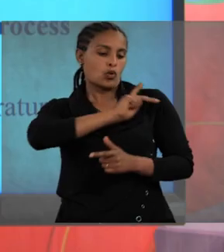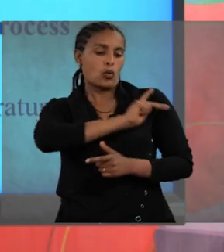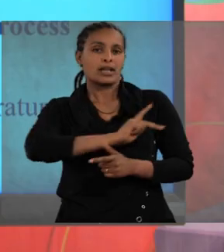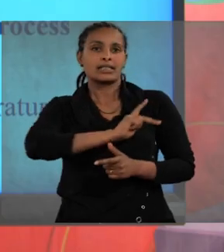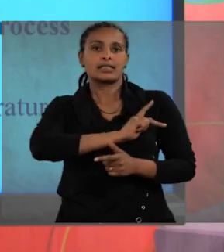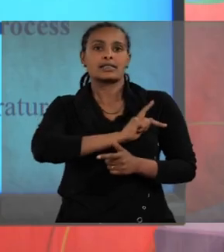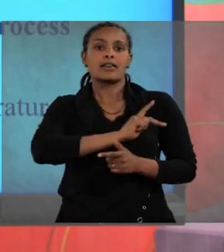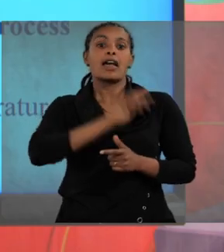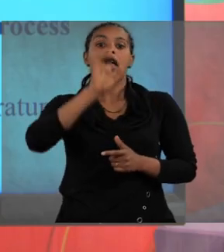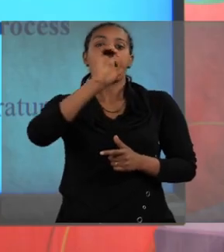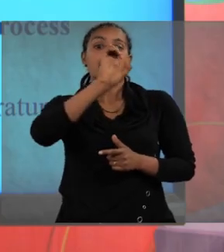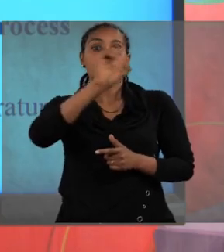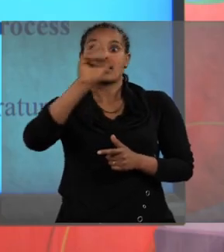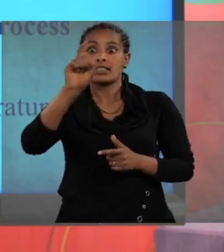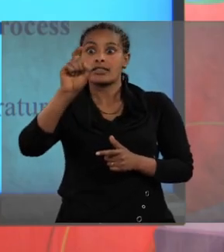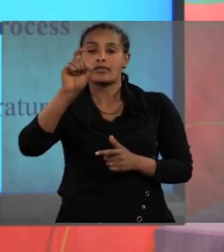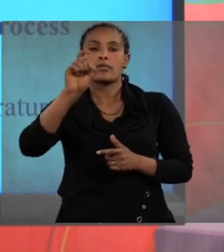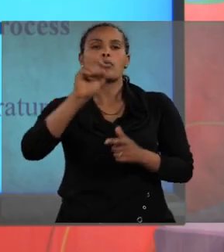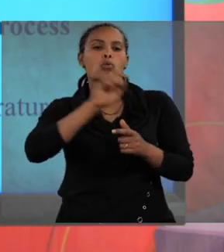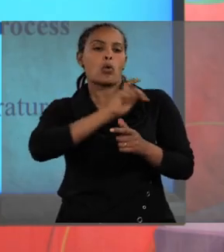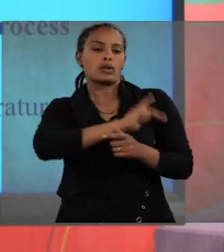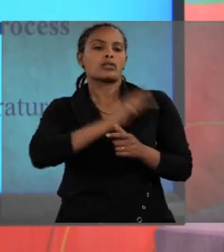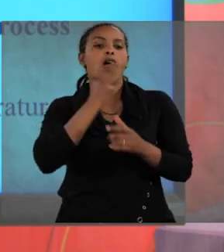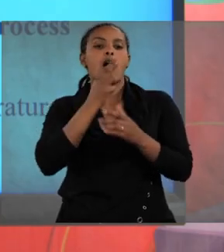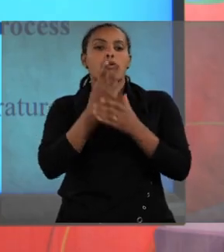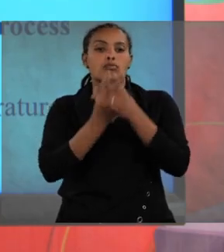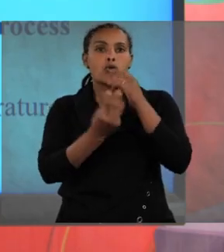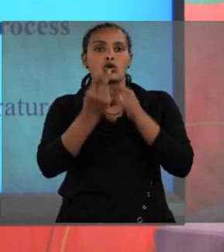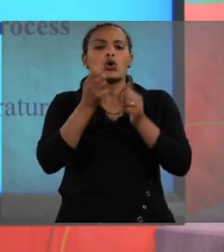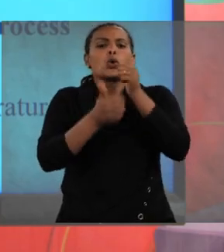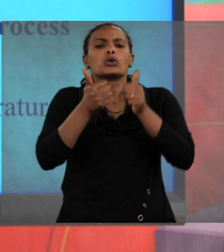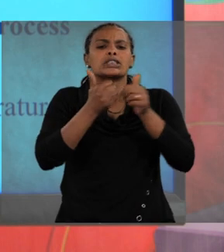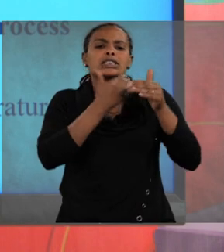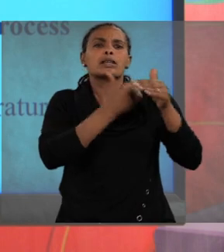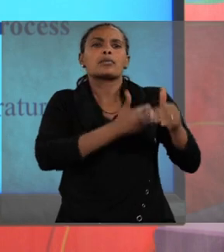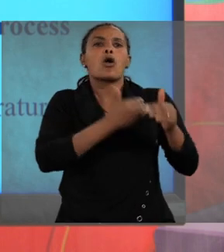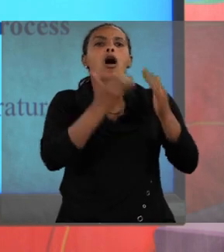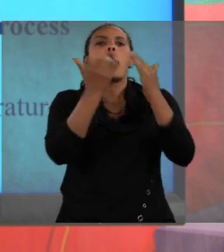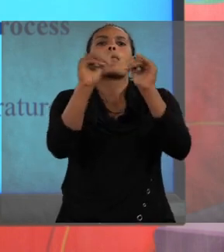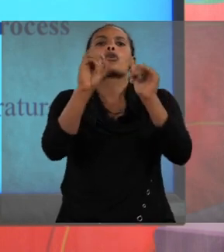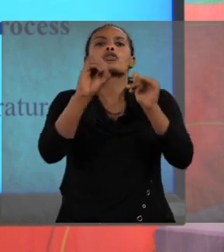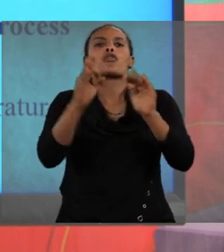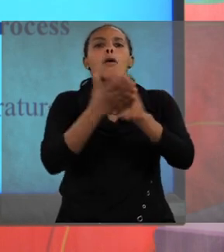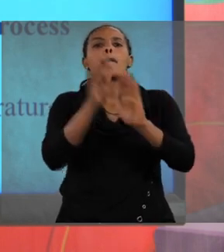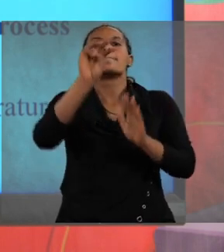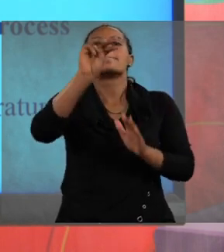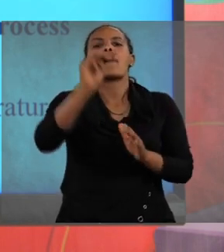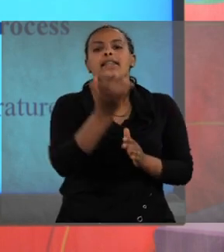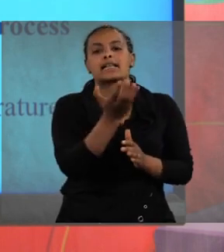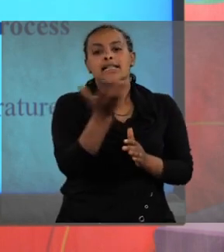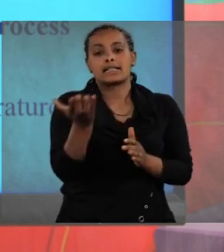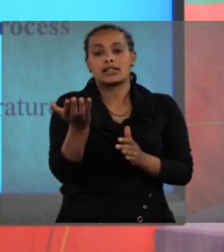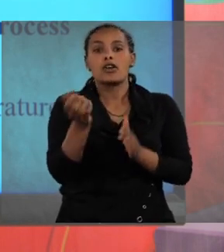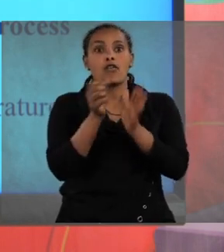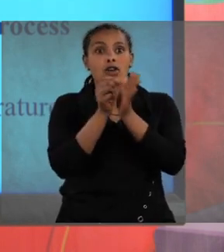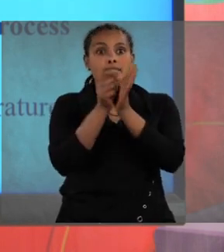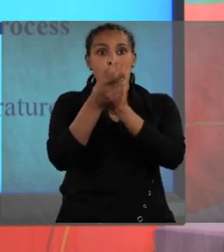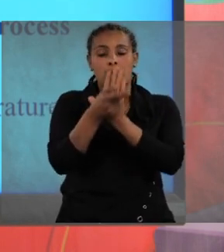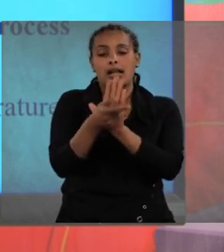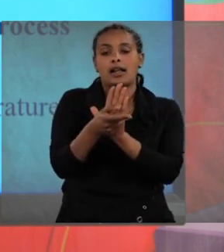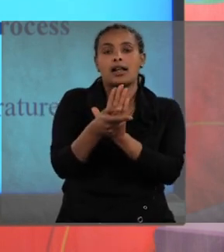properties. Extensive properties are those properties which depend on amount of matter. For